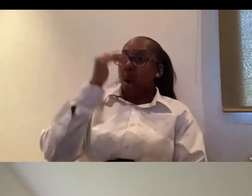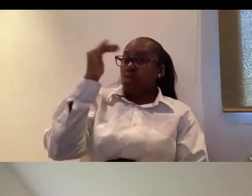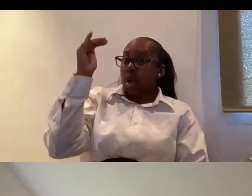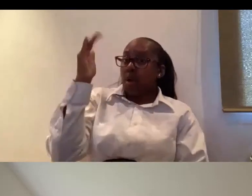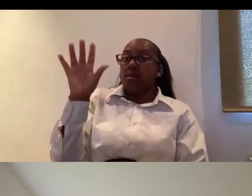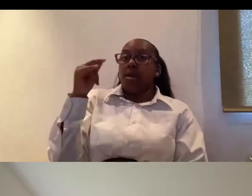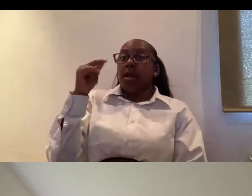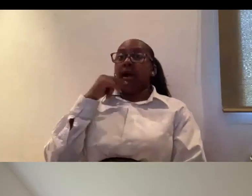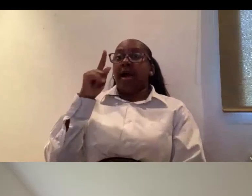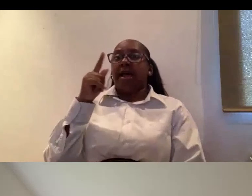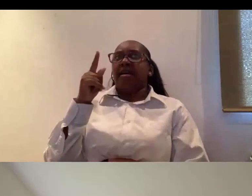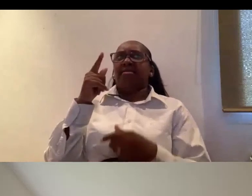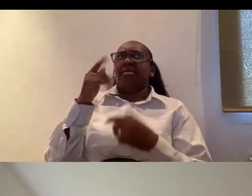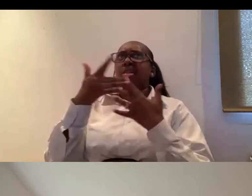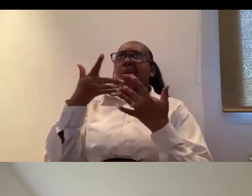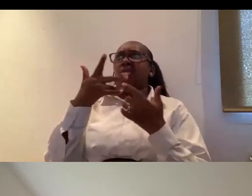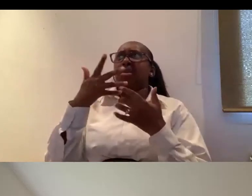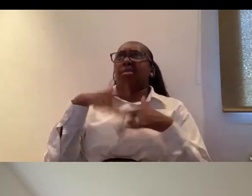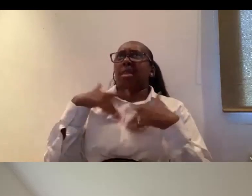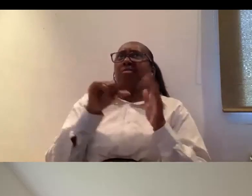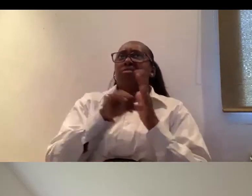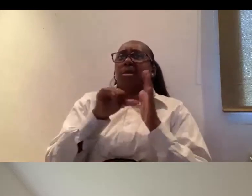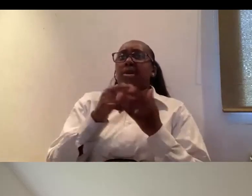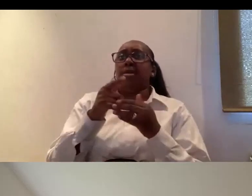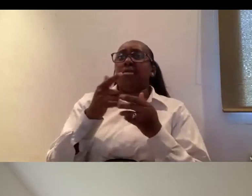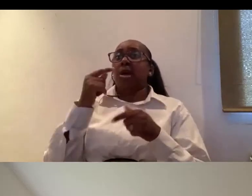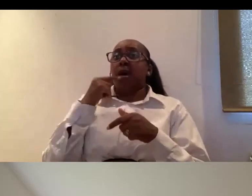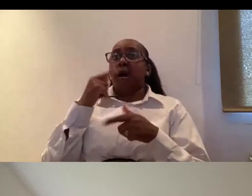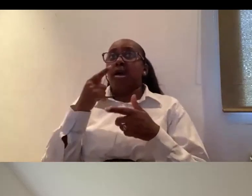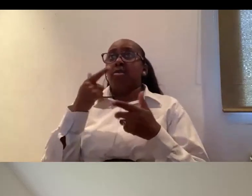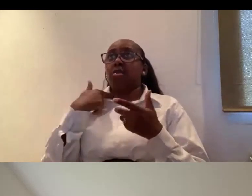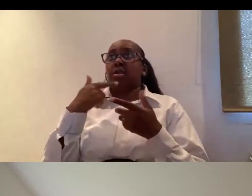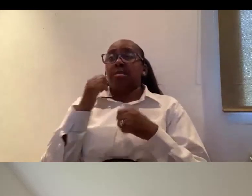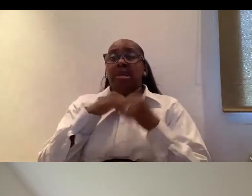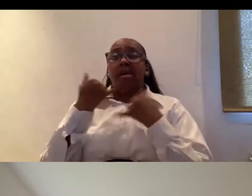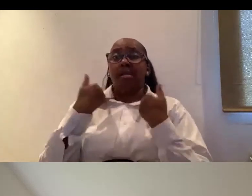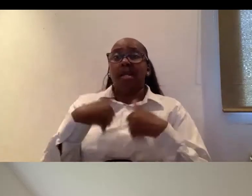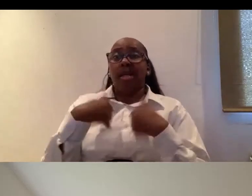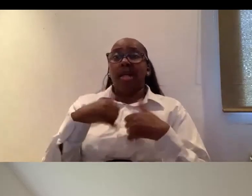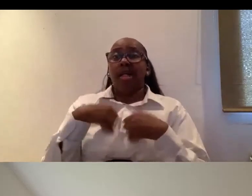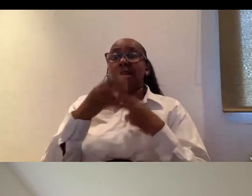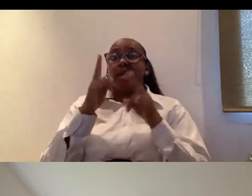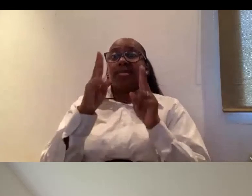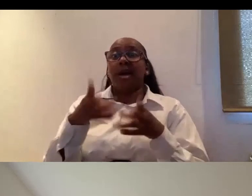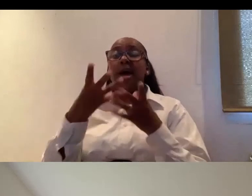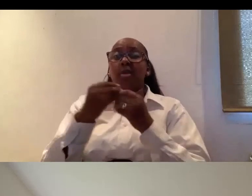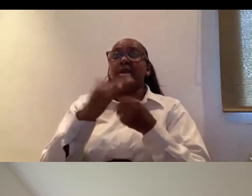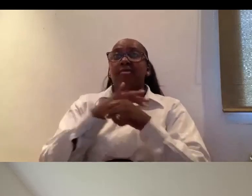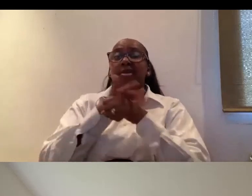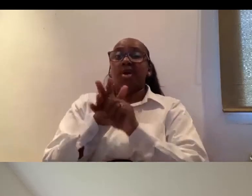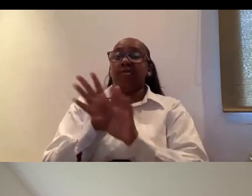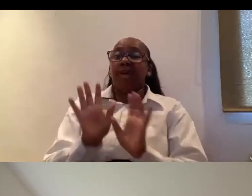if you have multiple health conditions, it is more likely that you will suffer with severe illness and pass away with